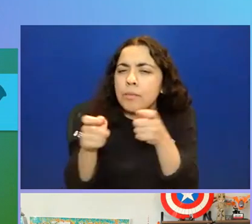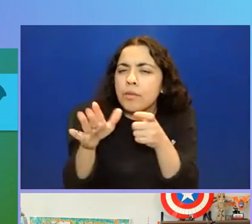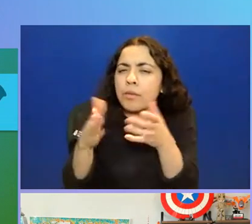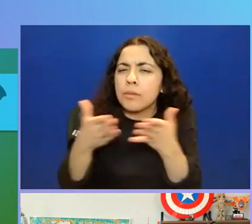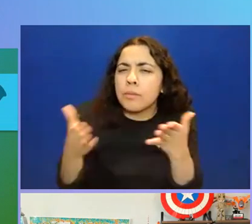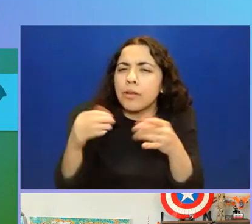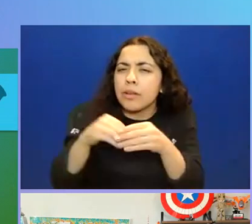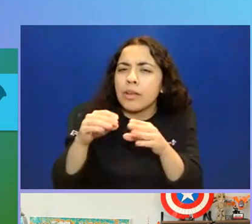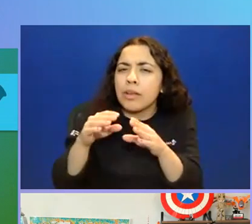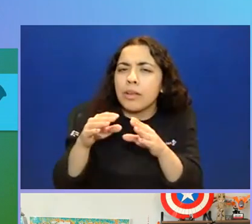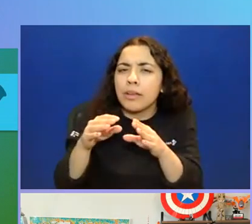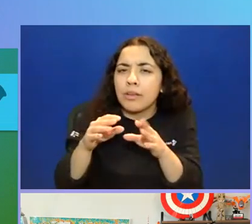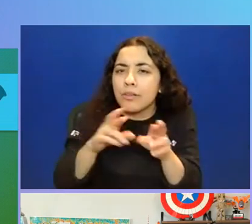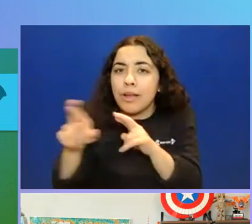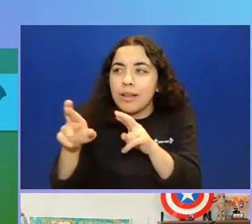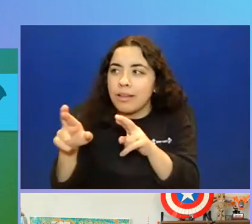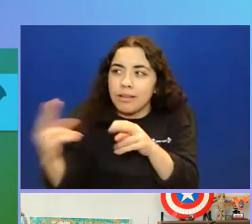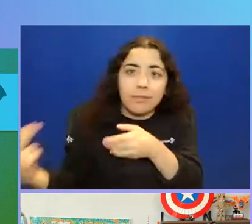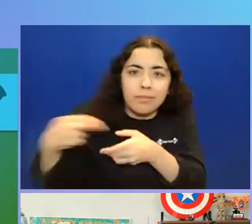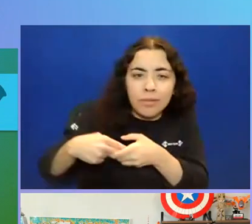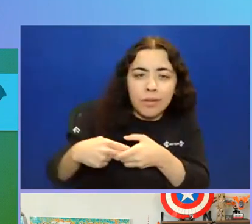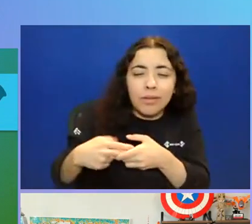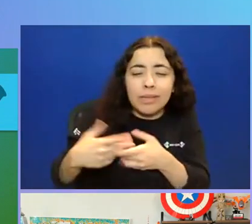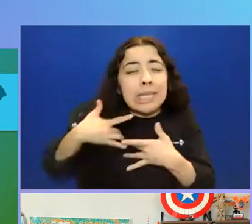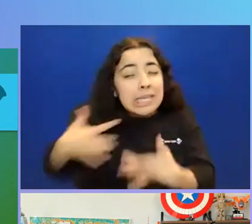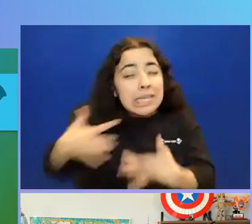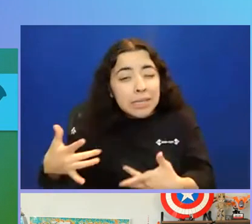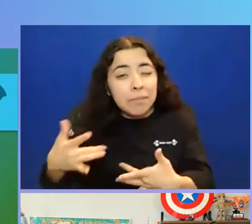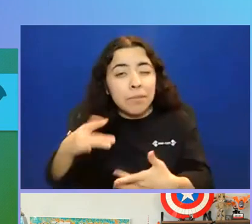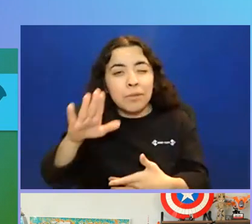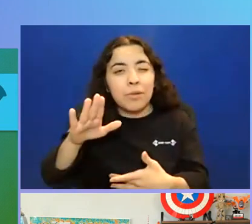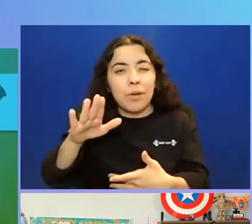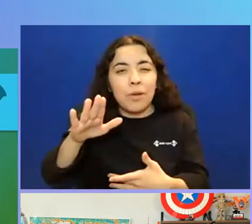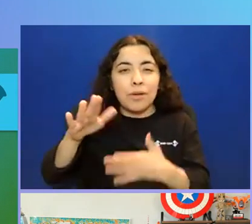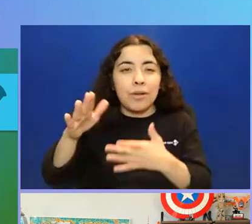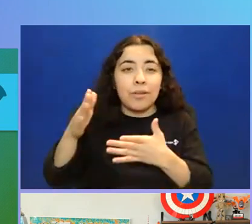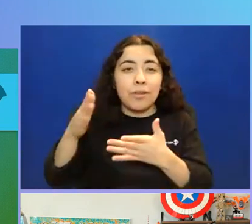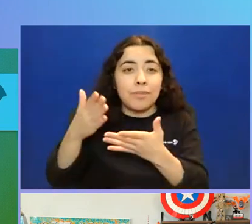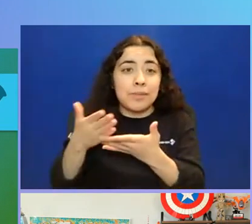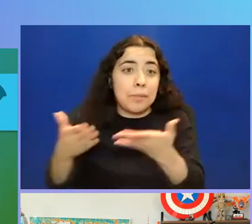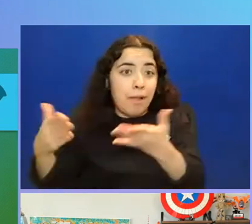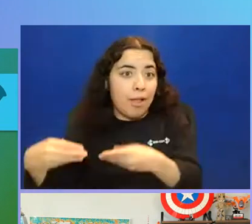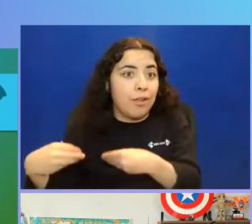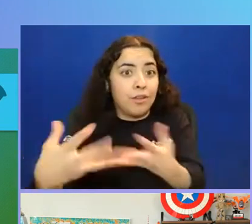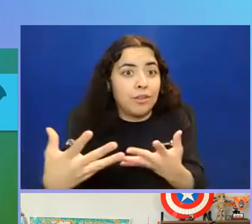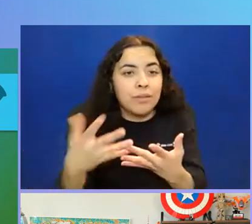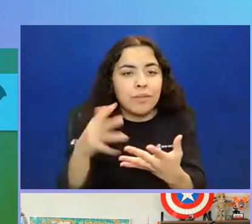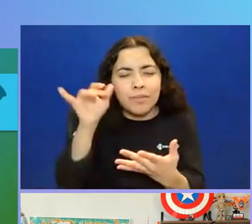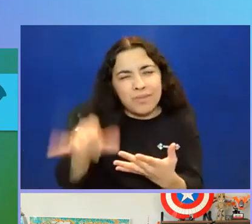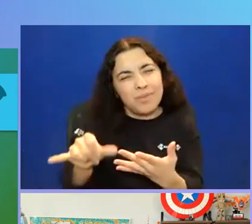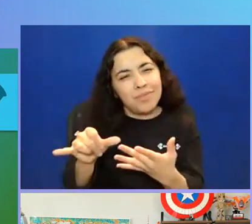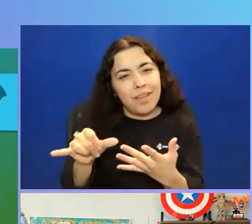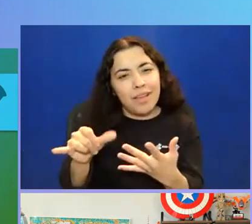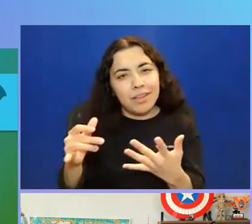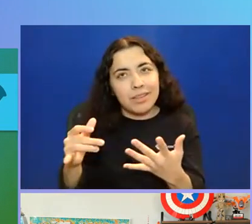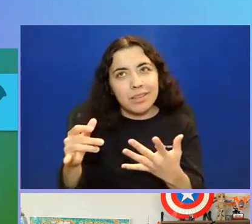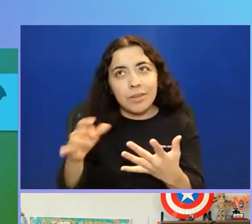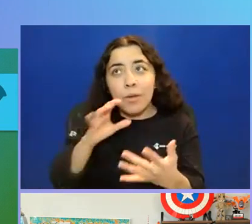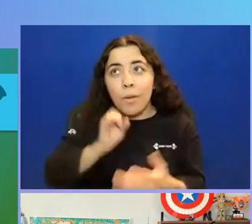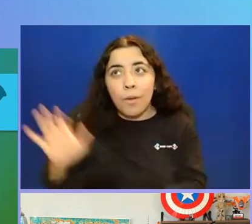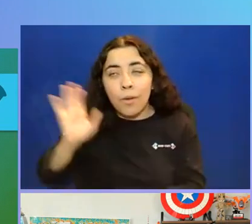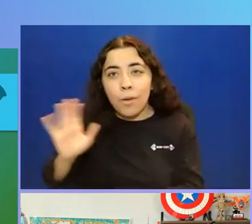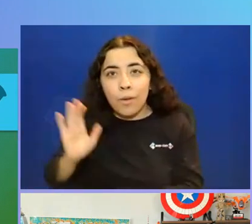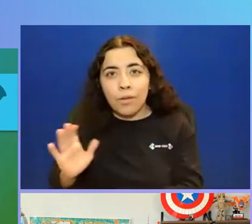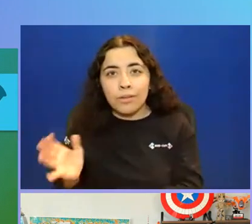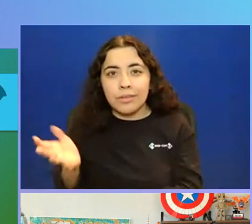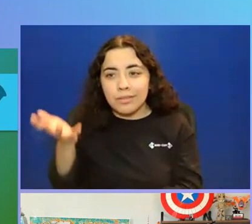most likely the pile of suppliers that you already have greatly outweighs the volume of new suppliers coming in the door. And